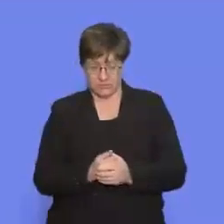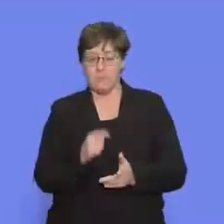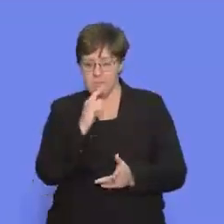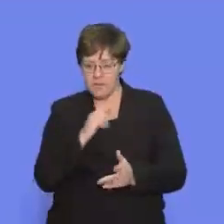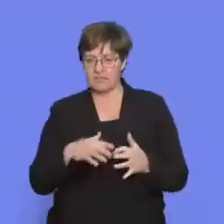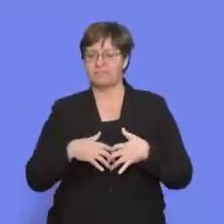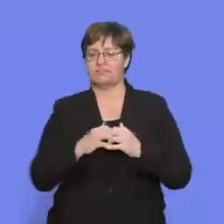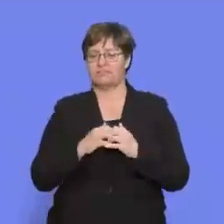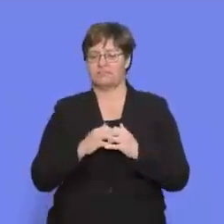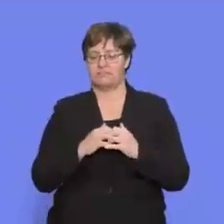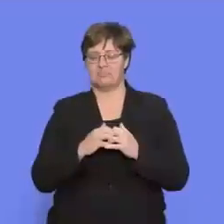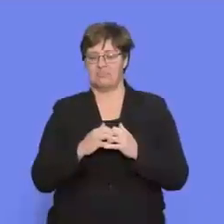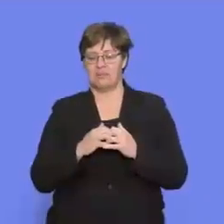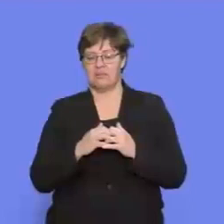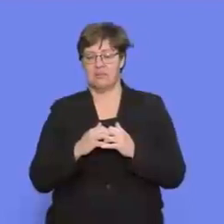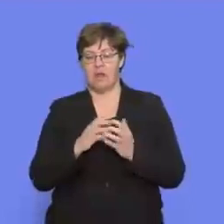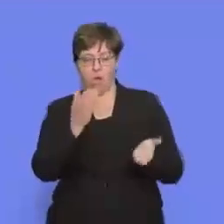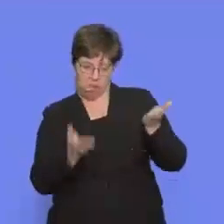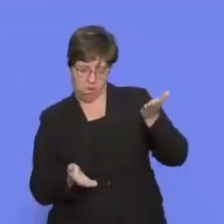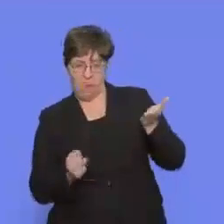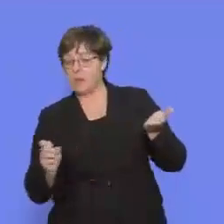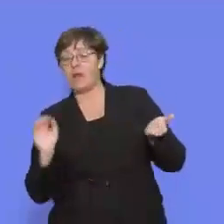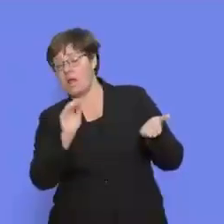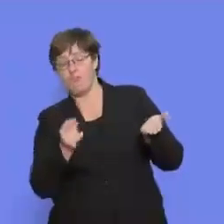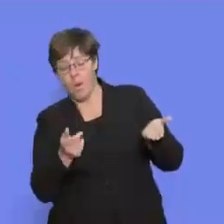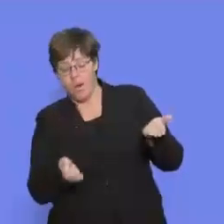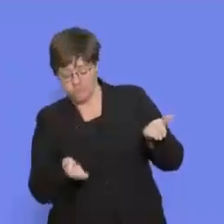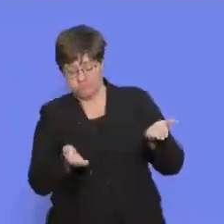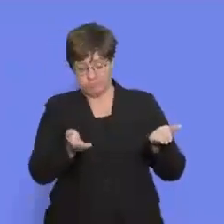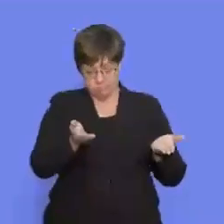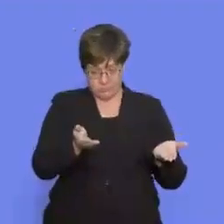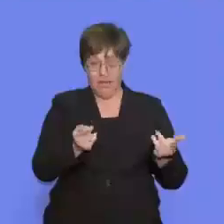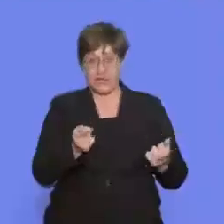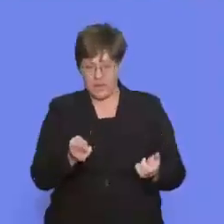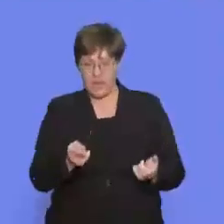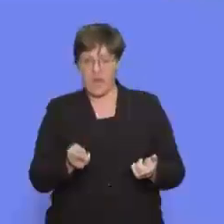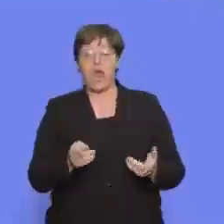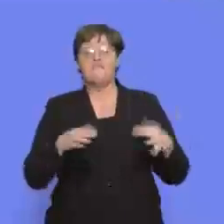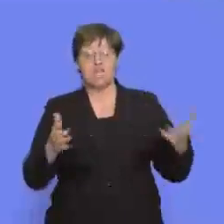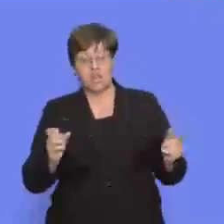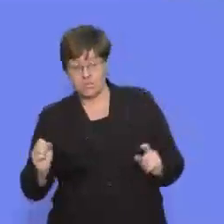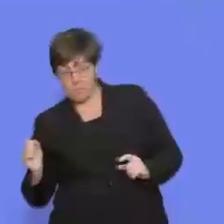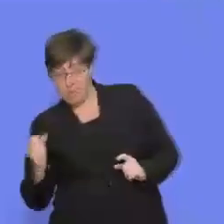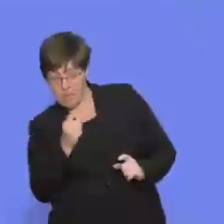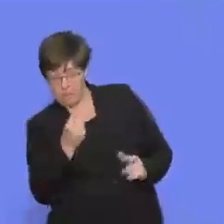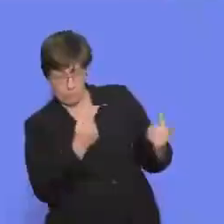to the imbalance. Then after the